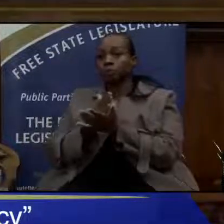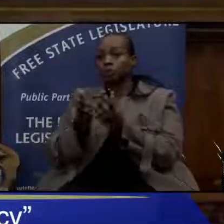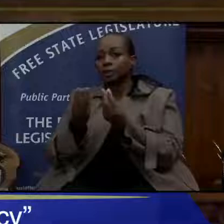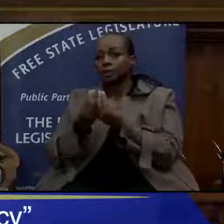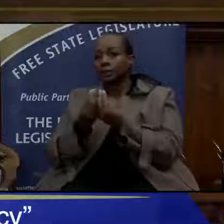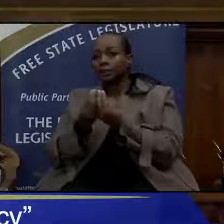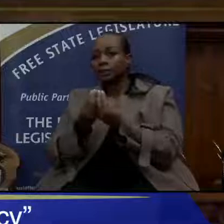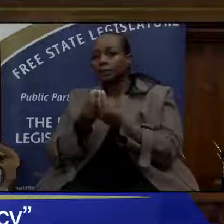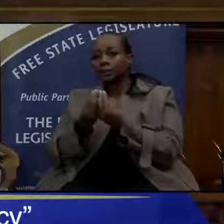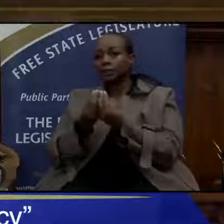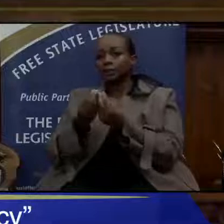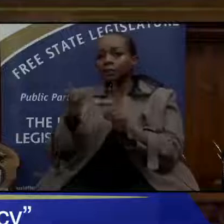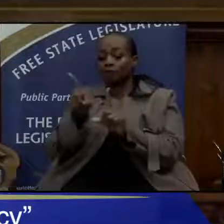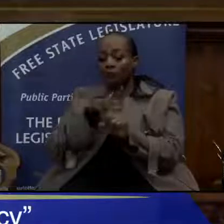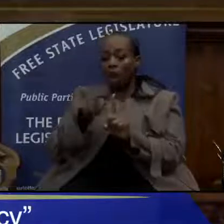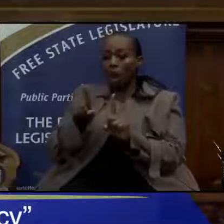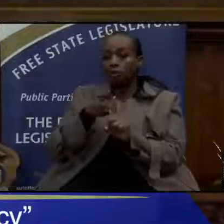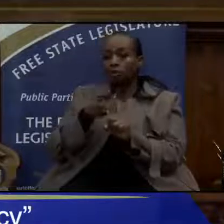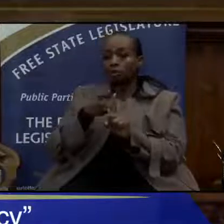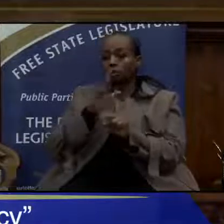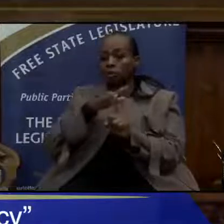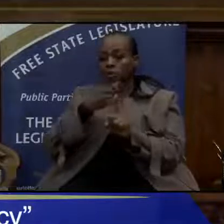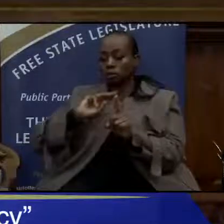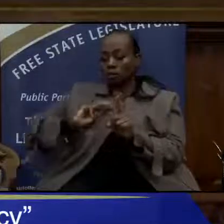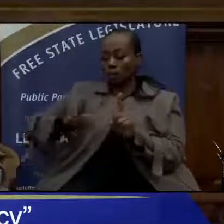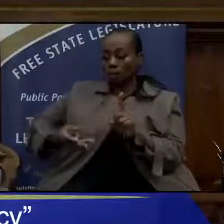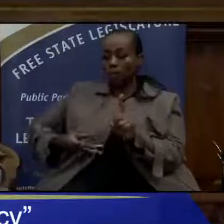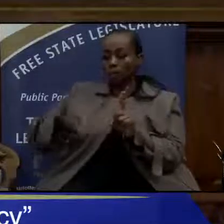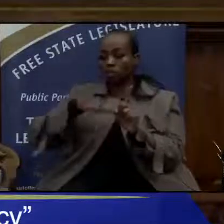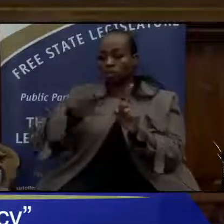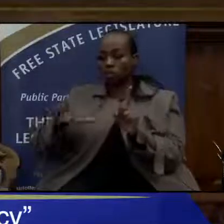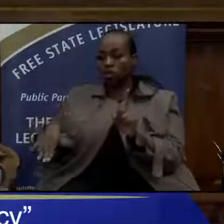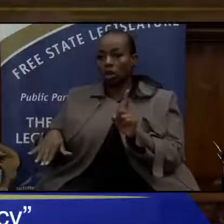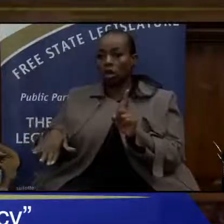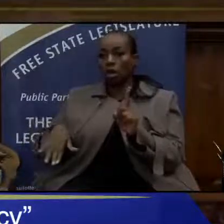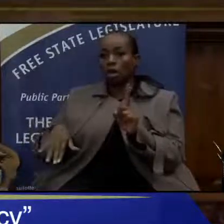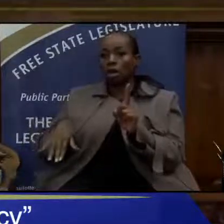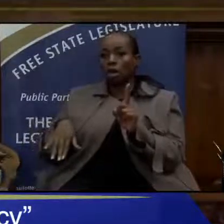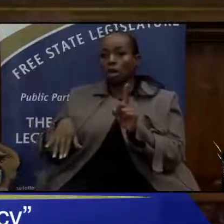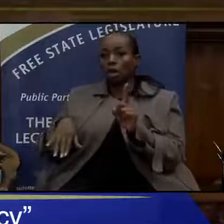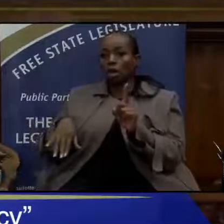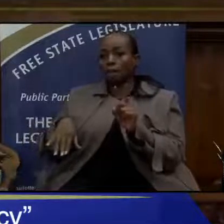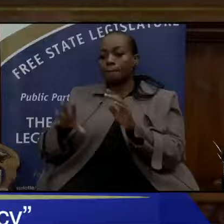affected of violence against women, children, and members of the